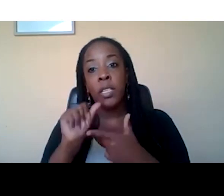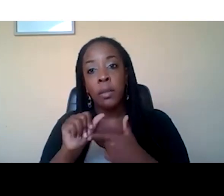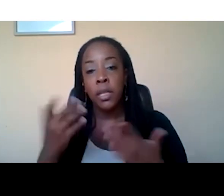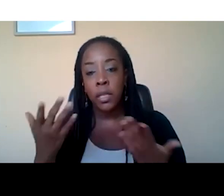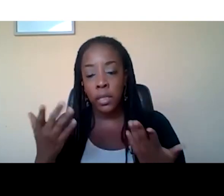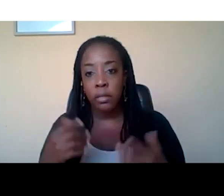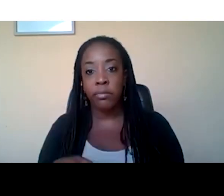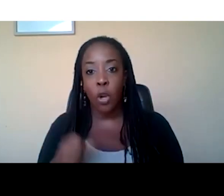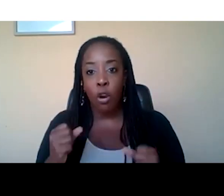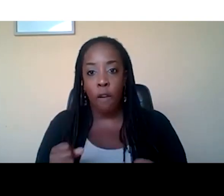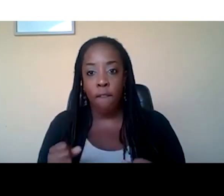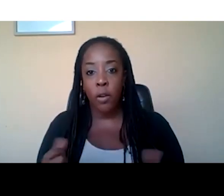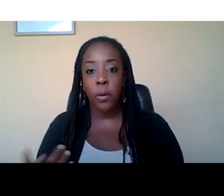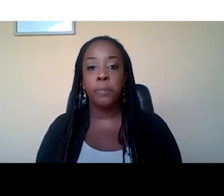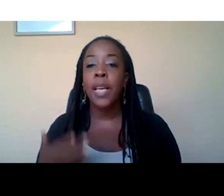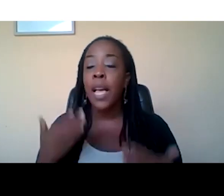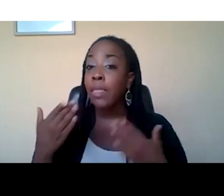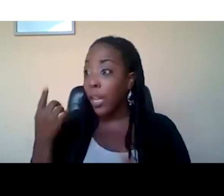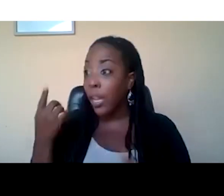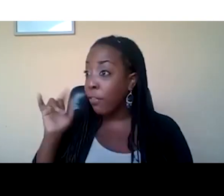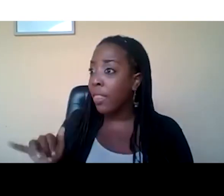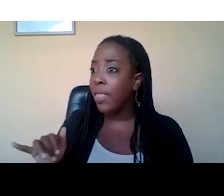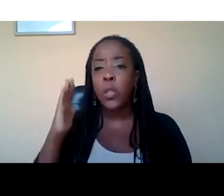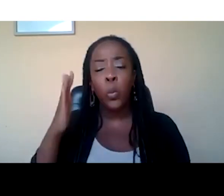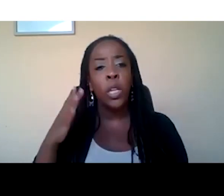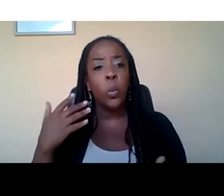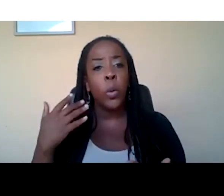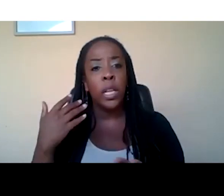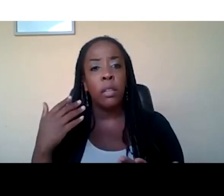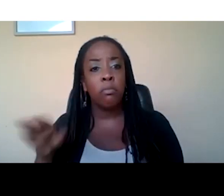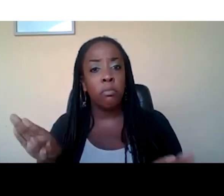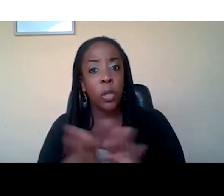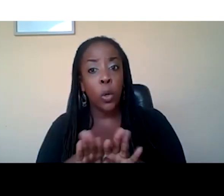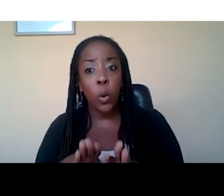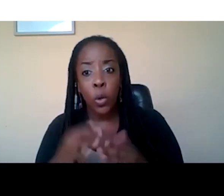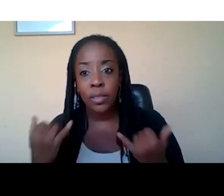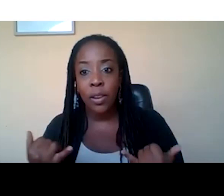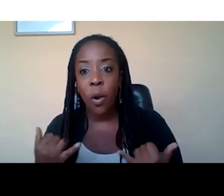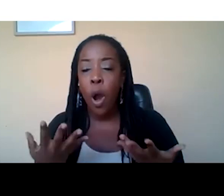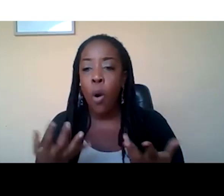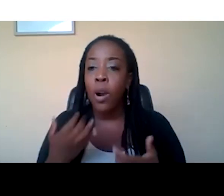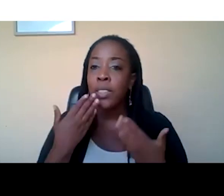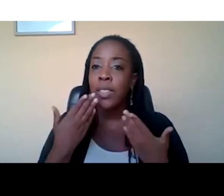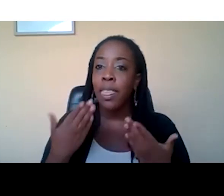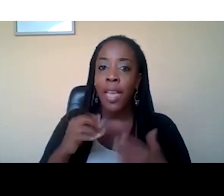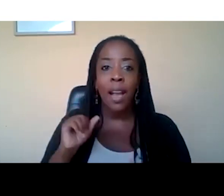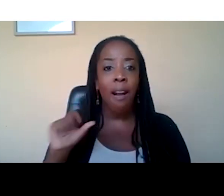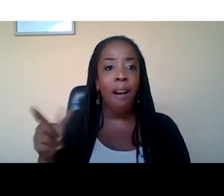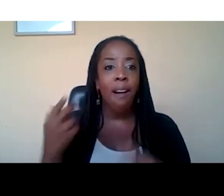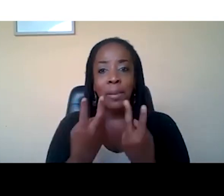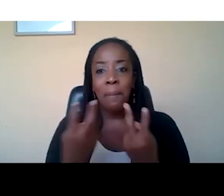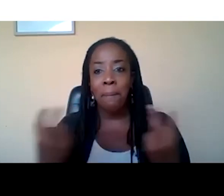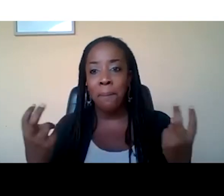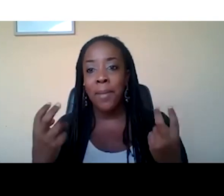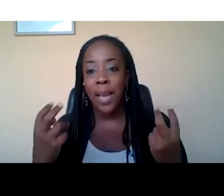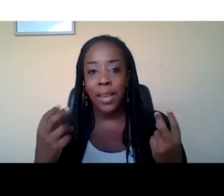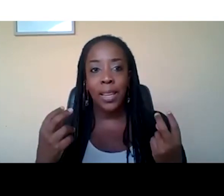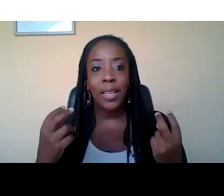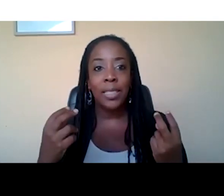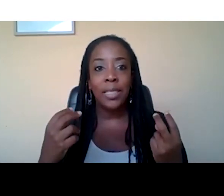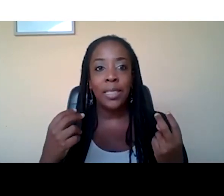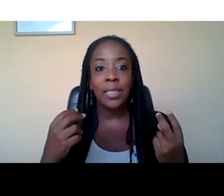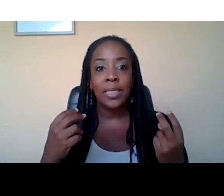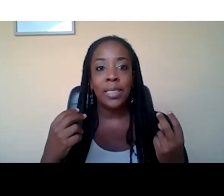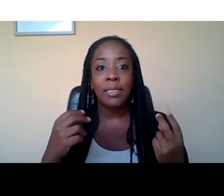that. We're going to wrap it up now, but I would just like to thank all of our panelists, Dr. Christine